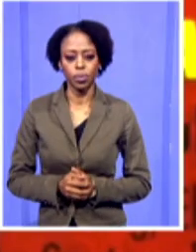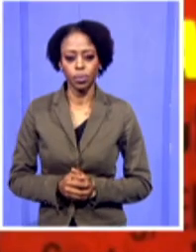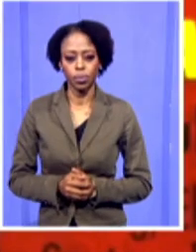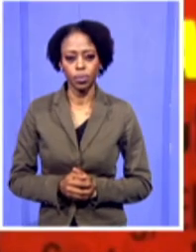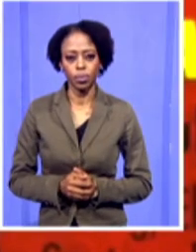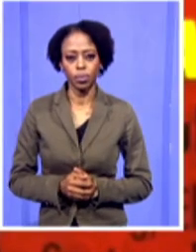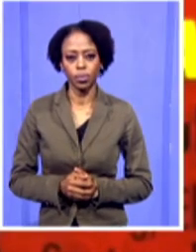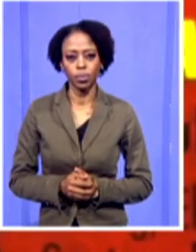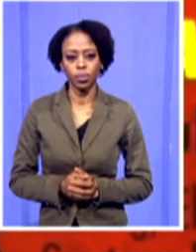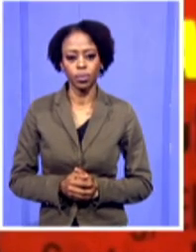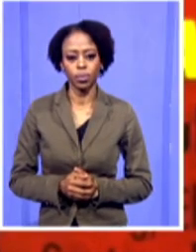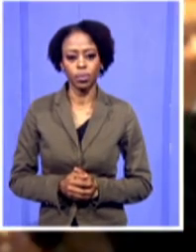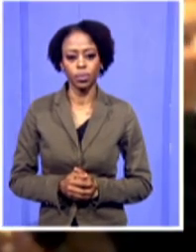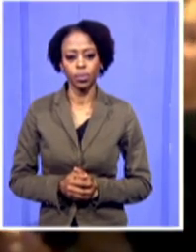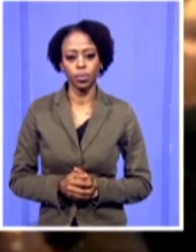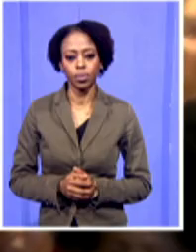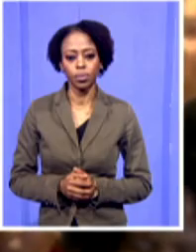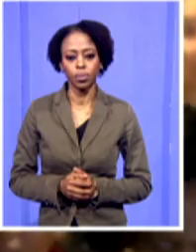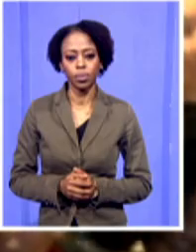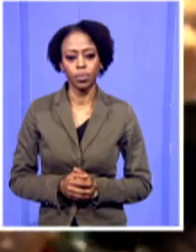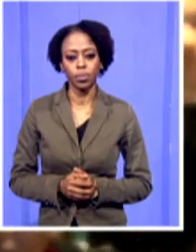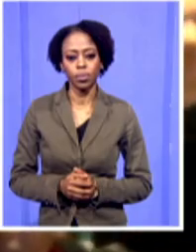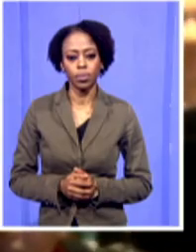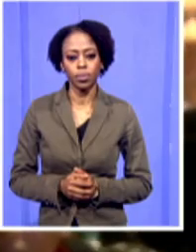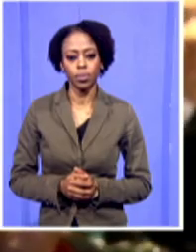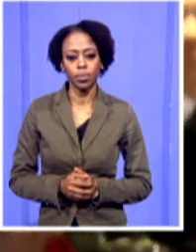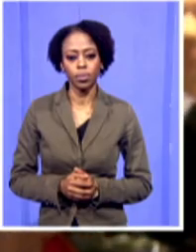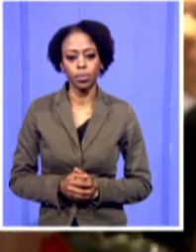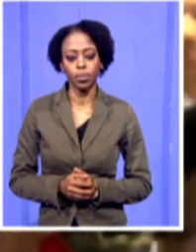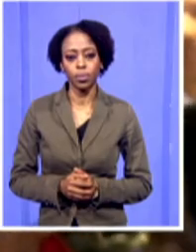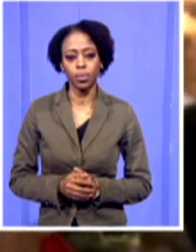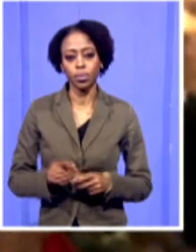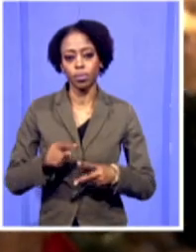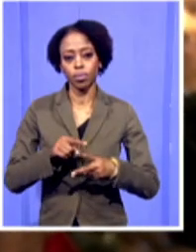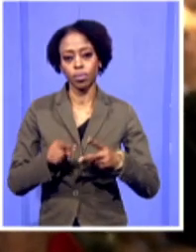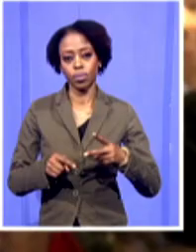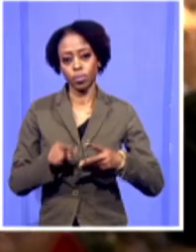Comrade Chair, we want to talk on two issues.